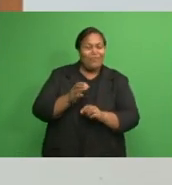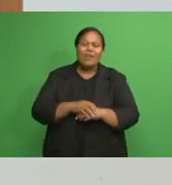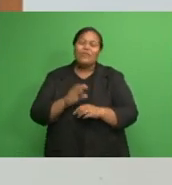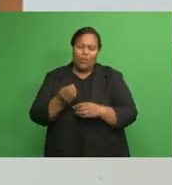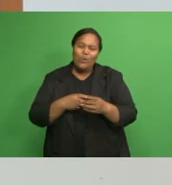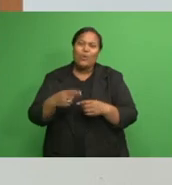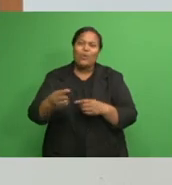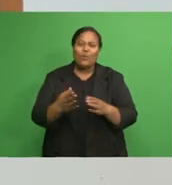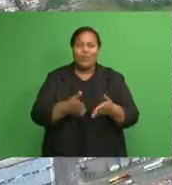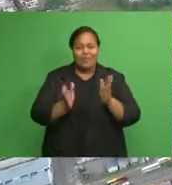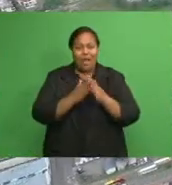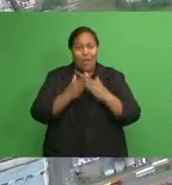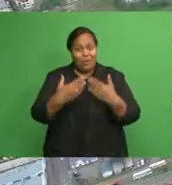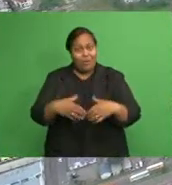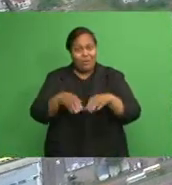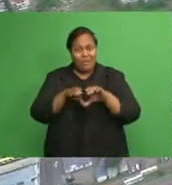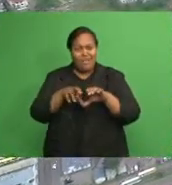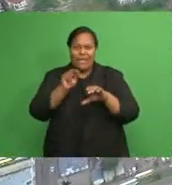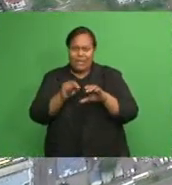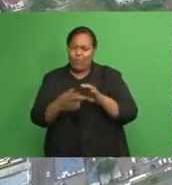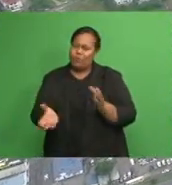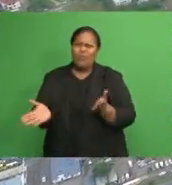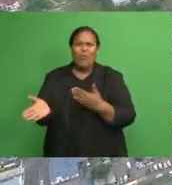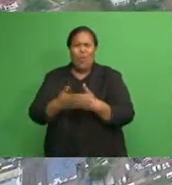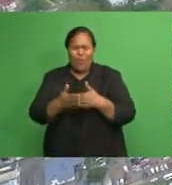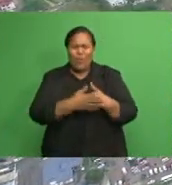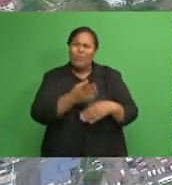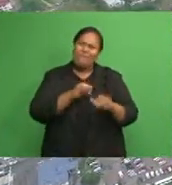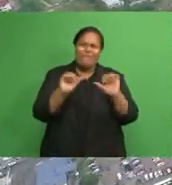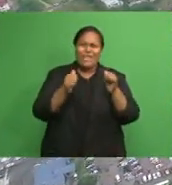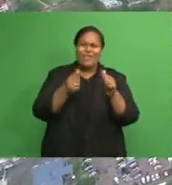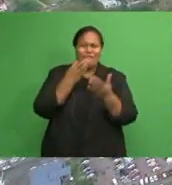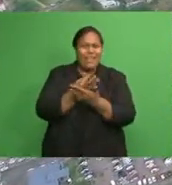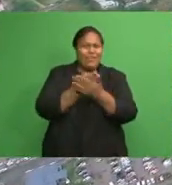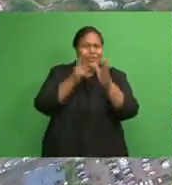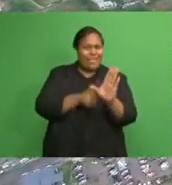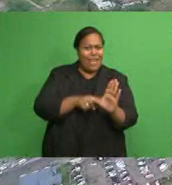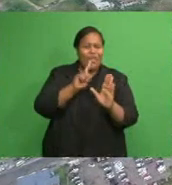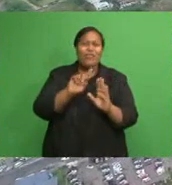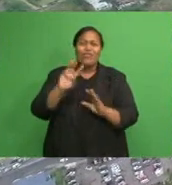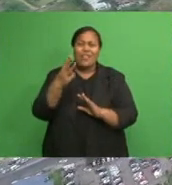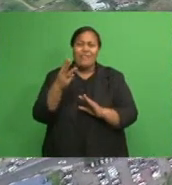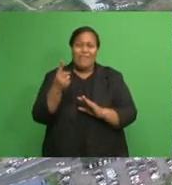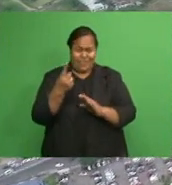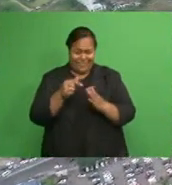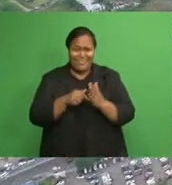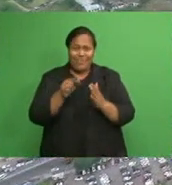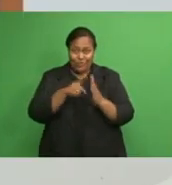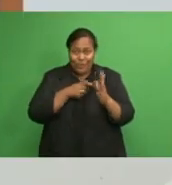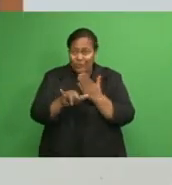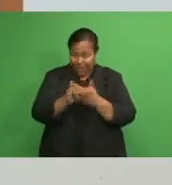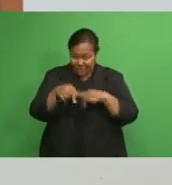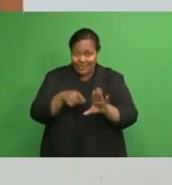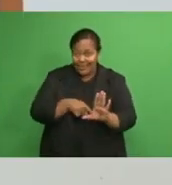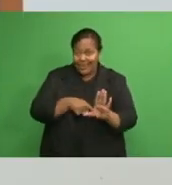municipal councils because they have to close their books by 31st of July this year, and then they